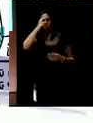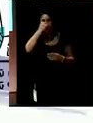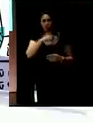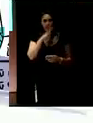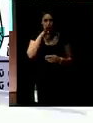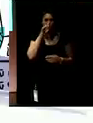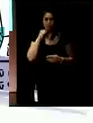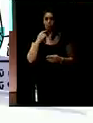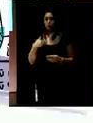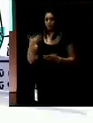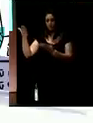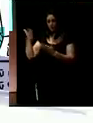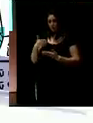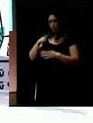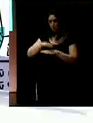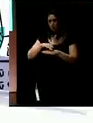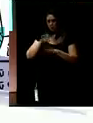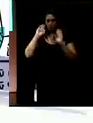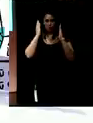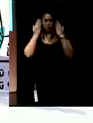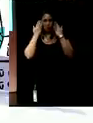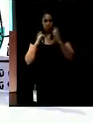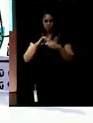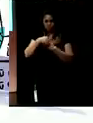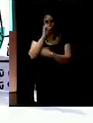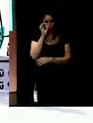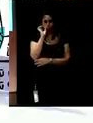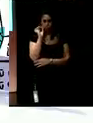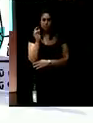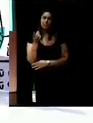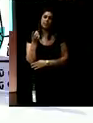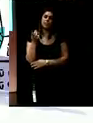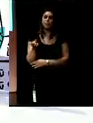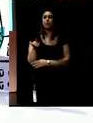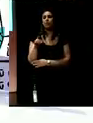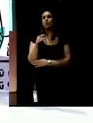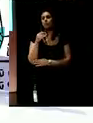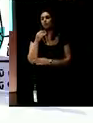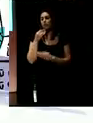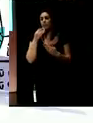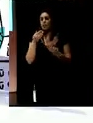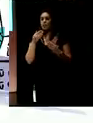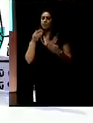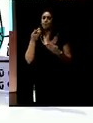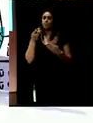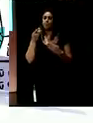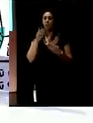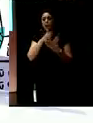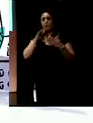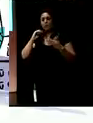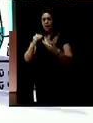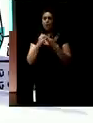Foundation for inviting the World Tourism Organization to be part in these countries. And I want